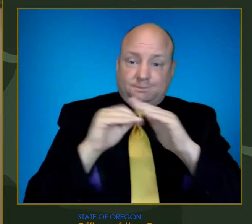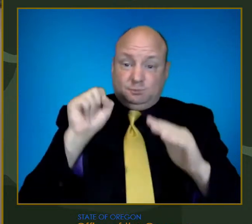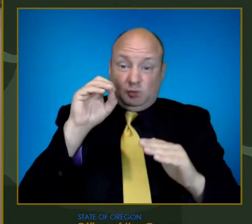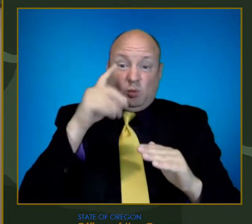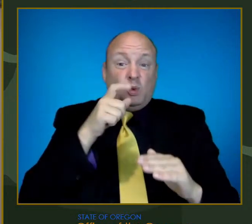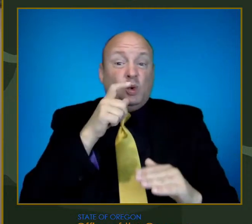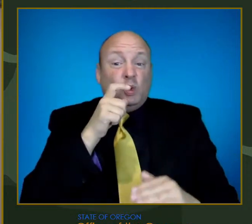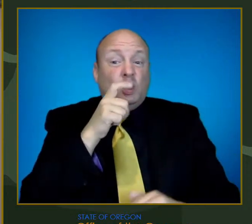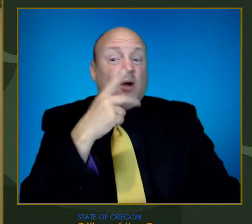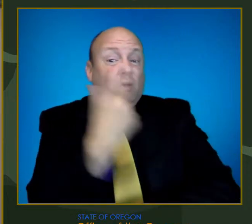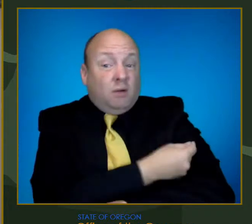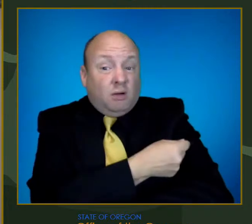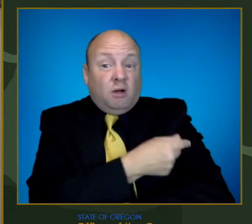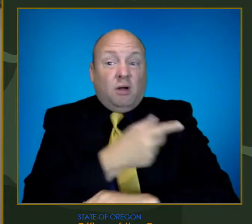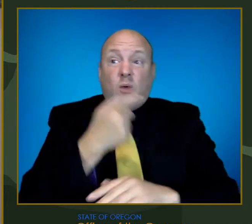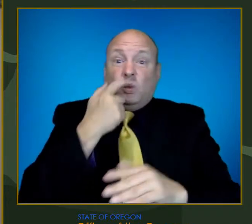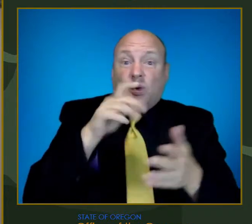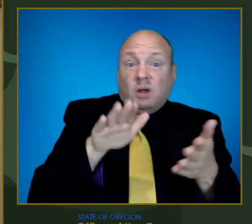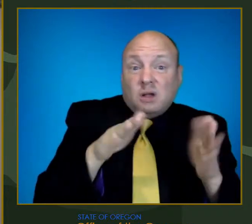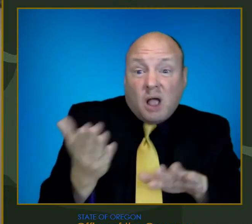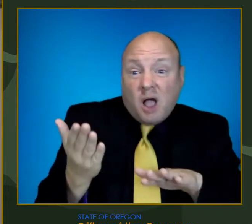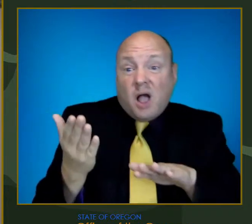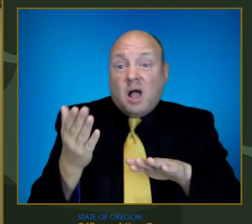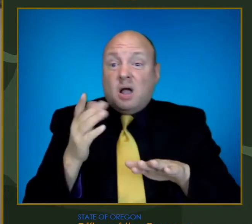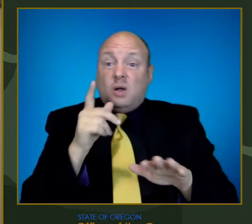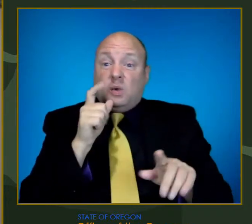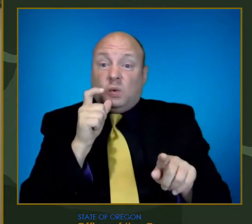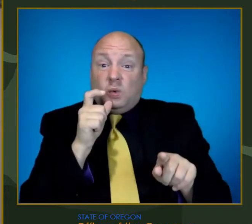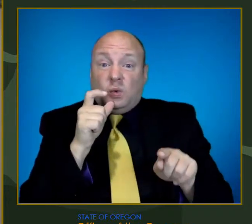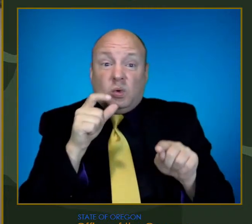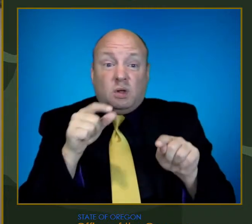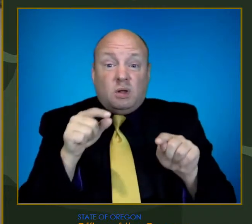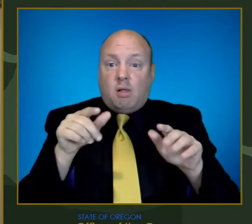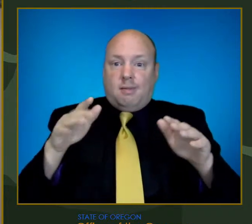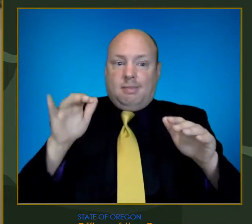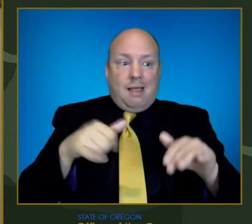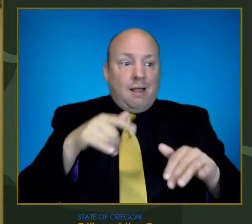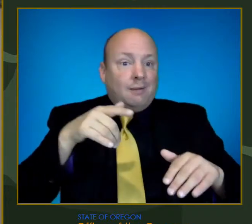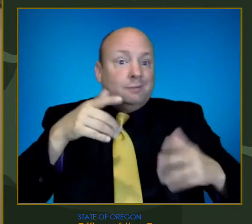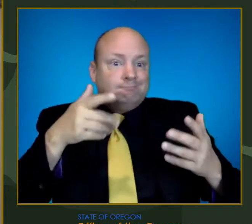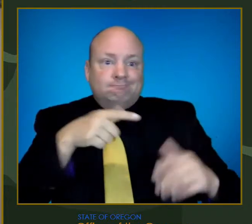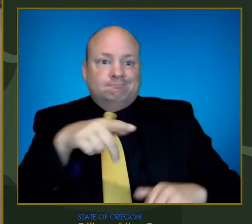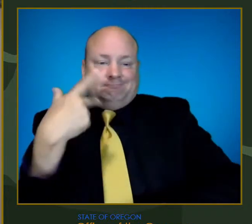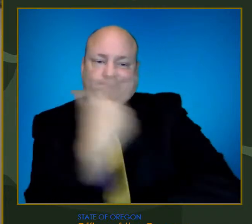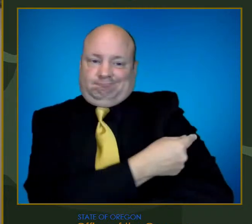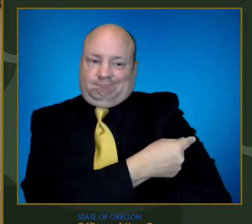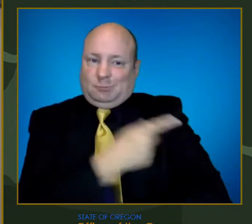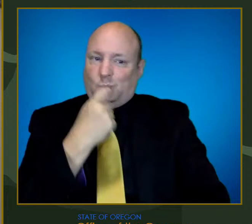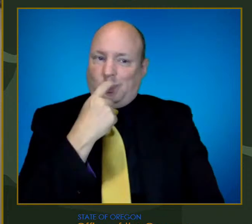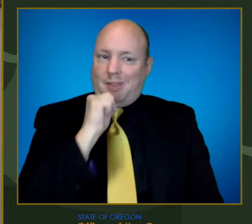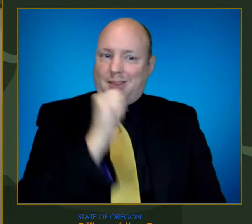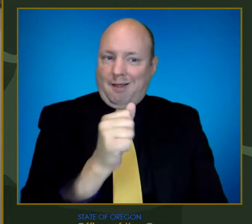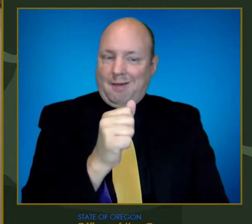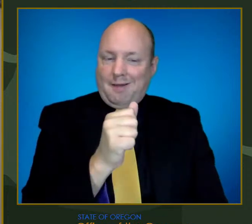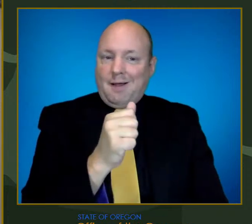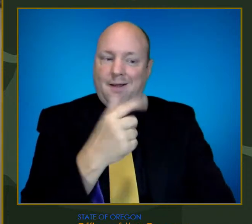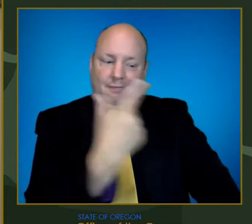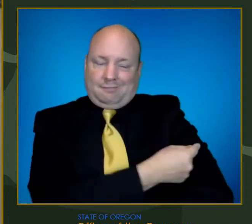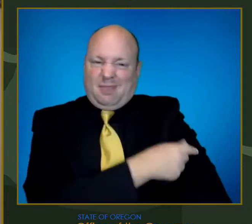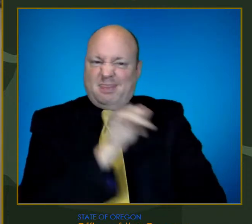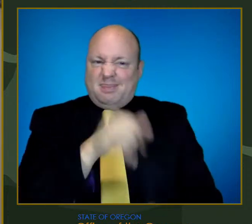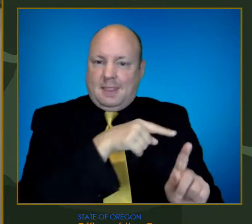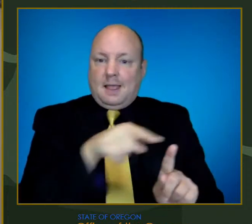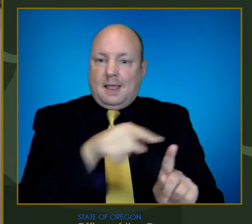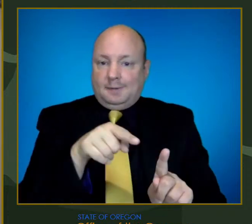from COVID-19 are unvaccinated. This isn't just about beds. It's about